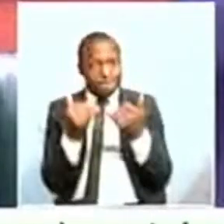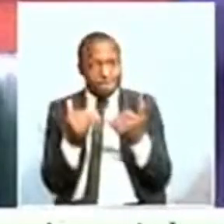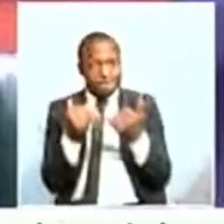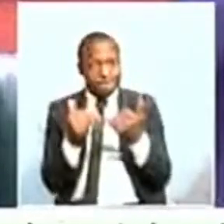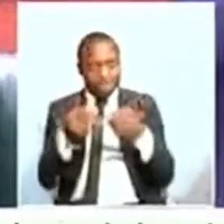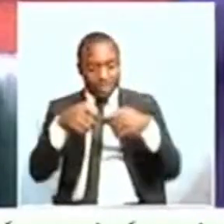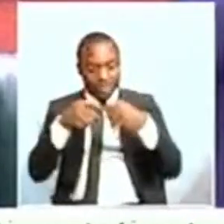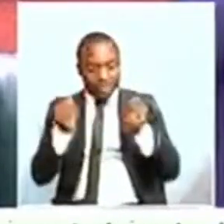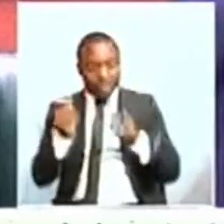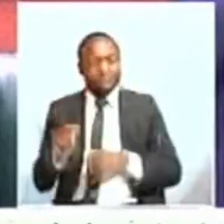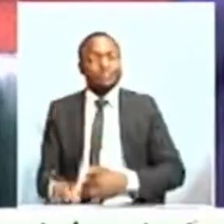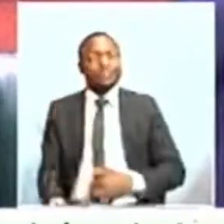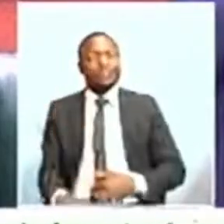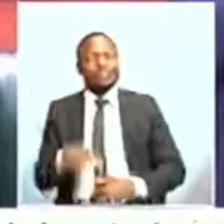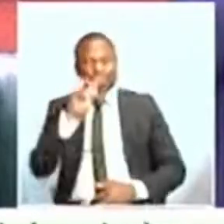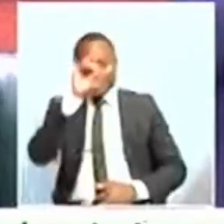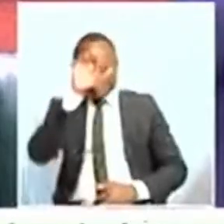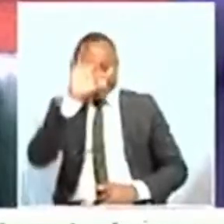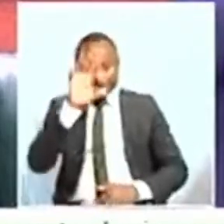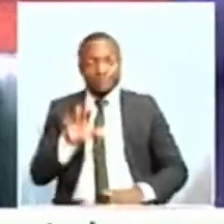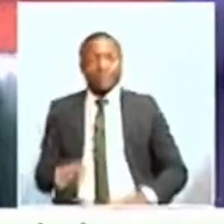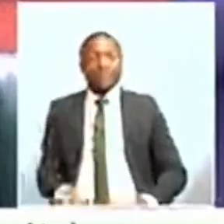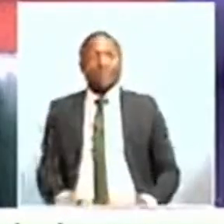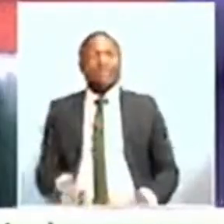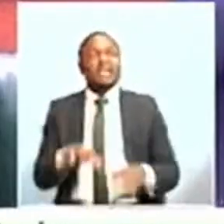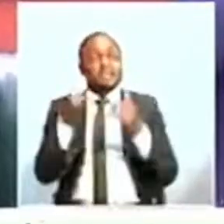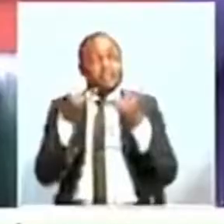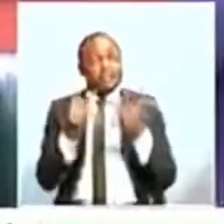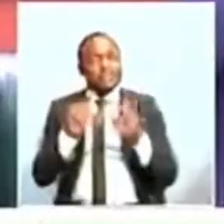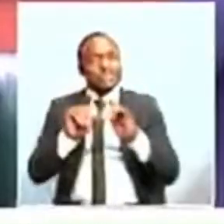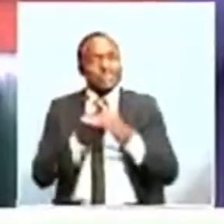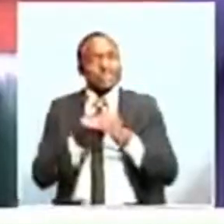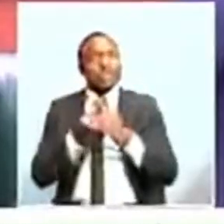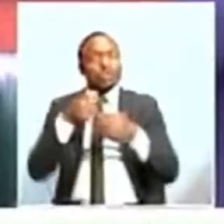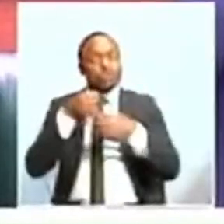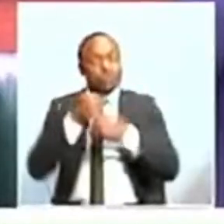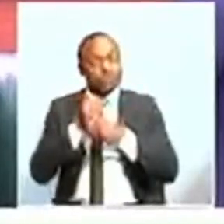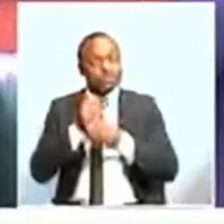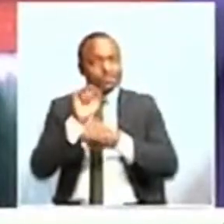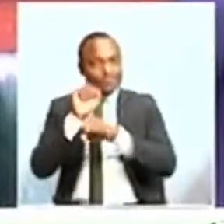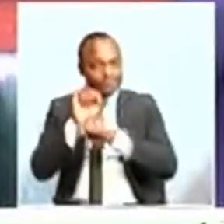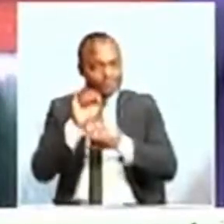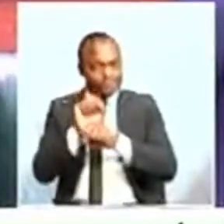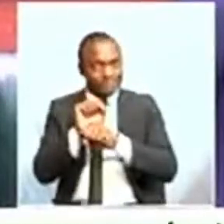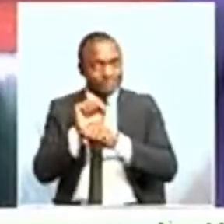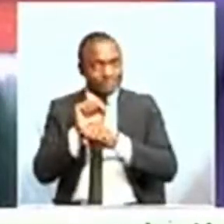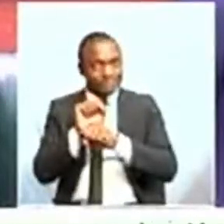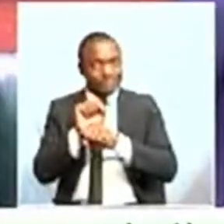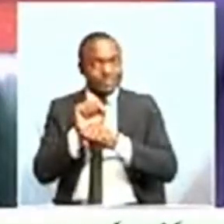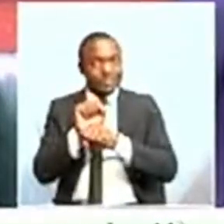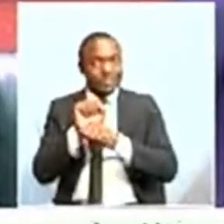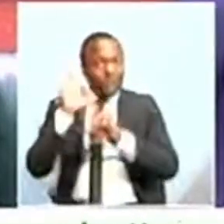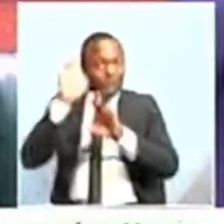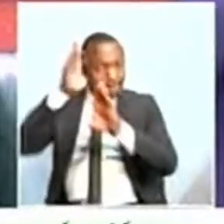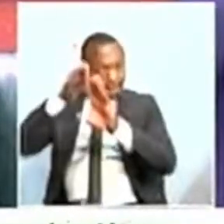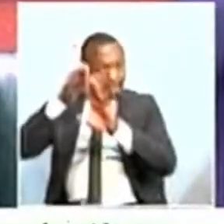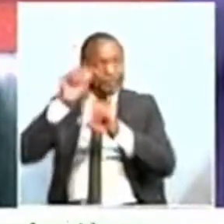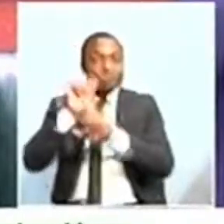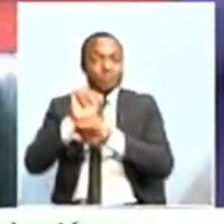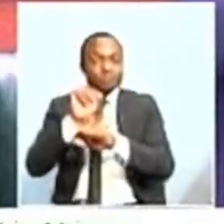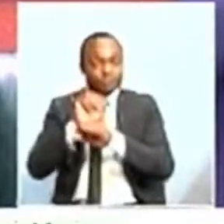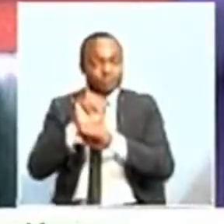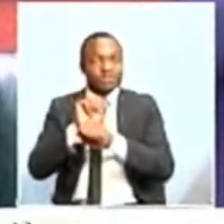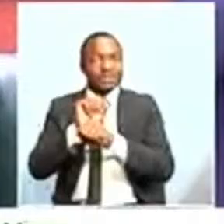have opened the mines, they will now begin to create jobs, both indirect and direct jobs. And that is